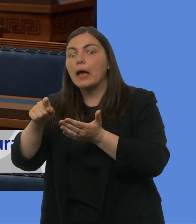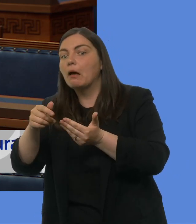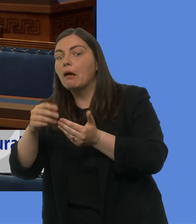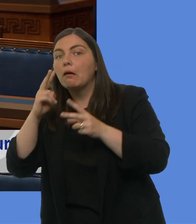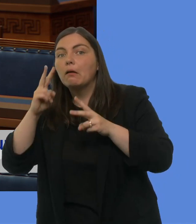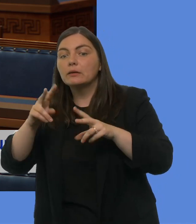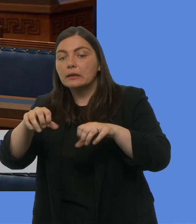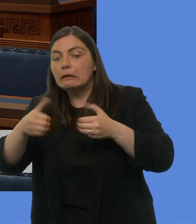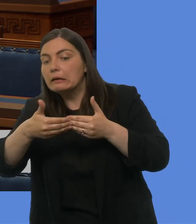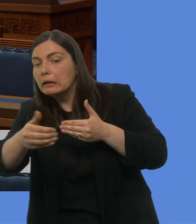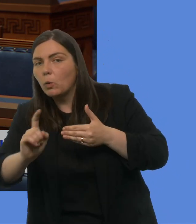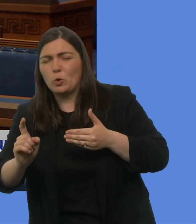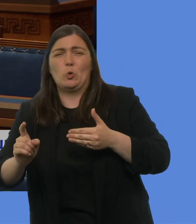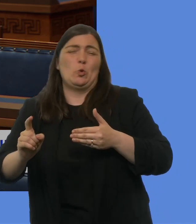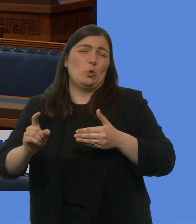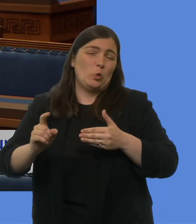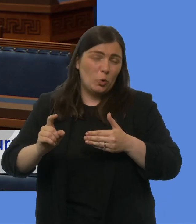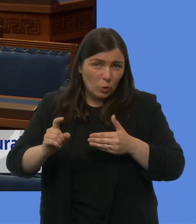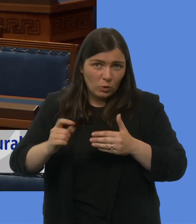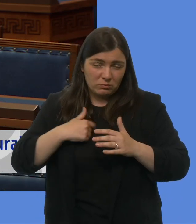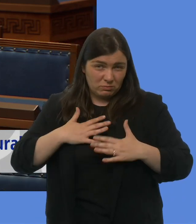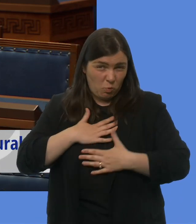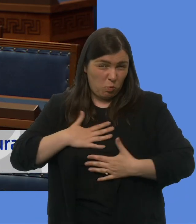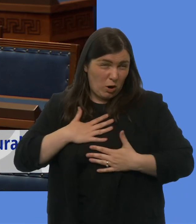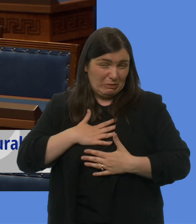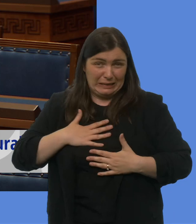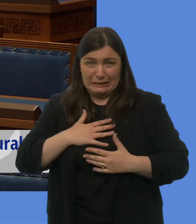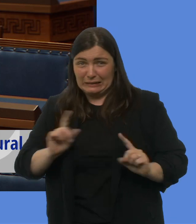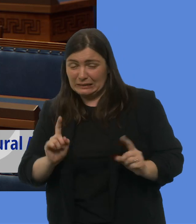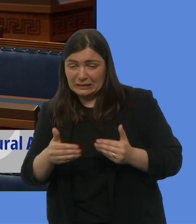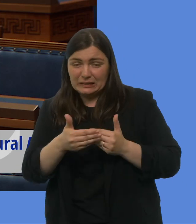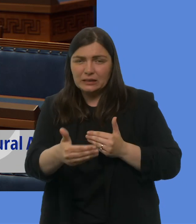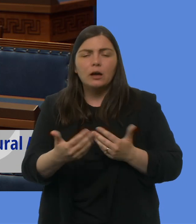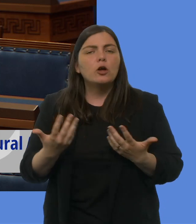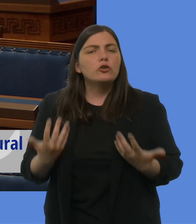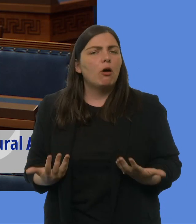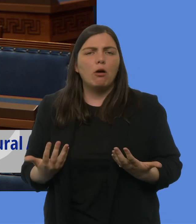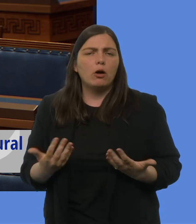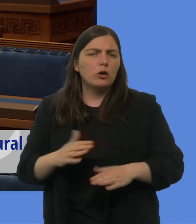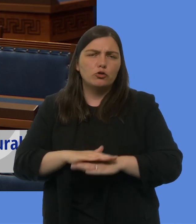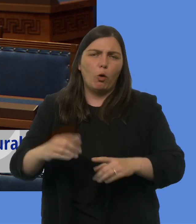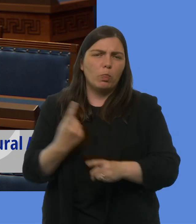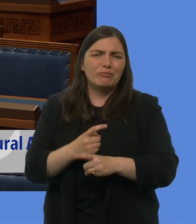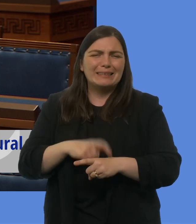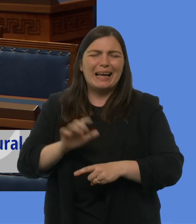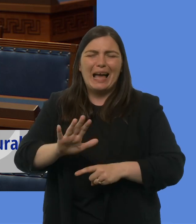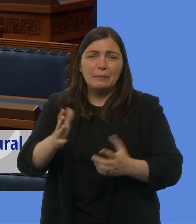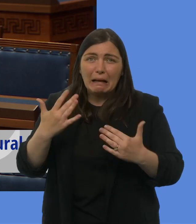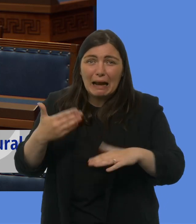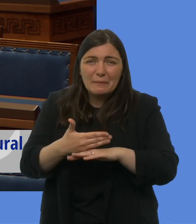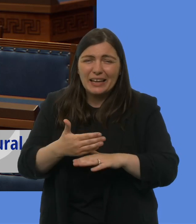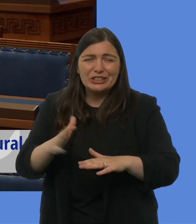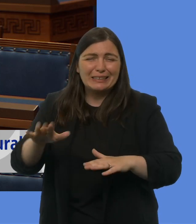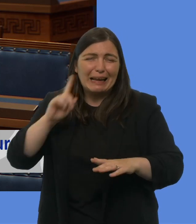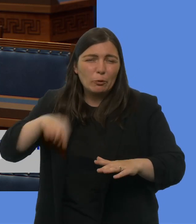dire. They do fill me with lots of worry. So now is not the time to turn our backs on climate action and also net